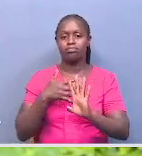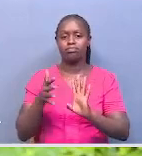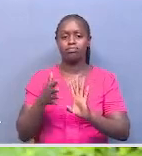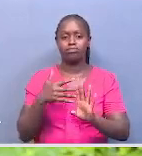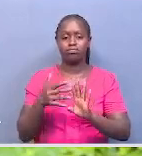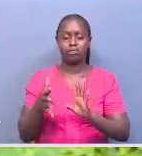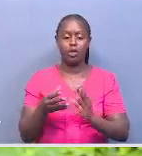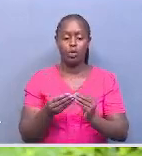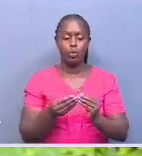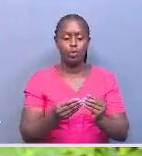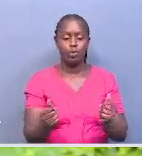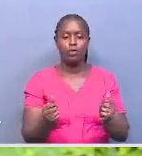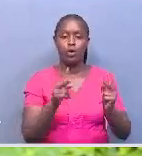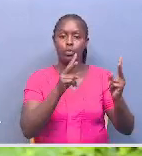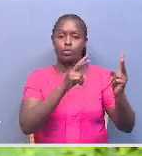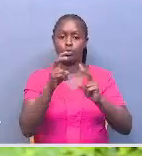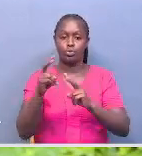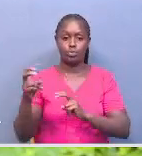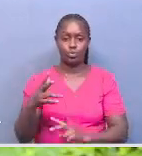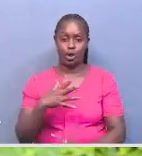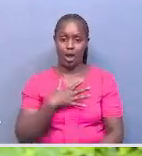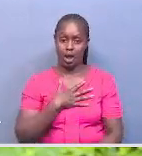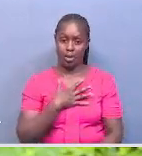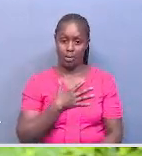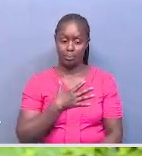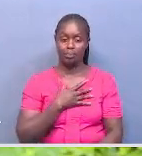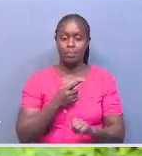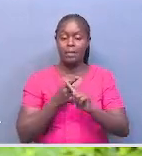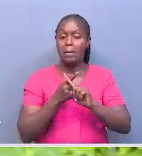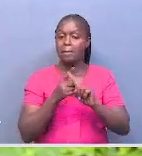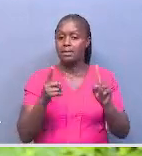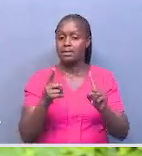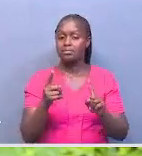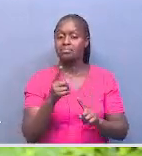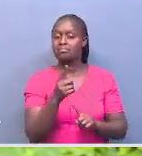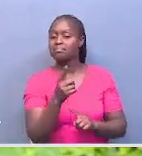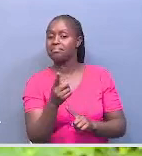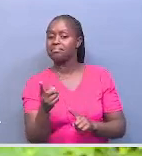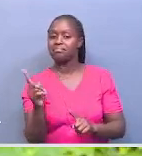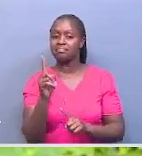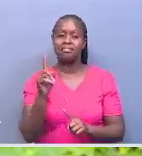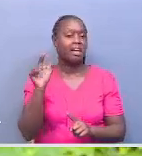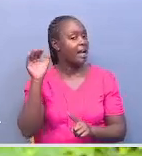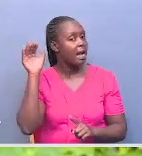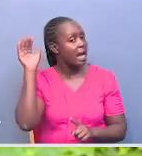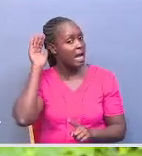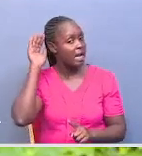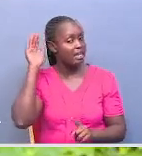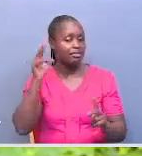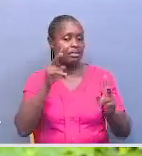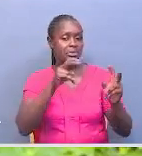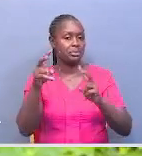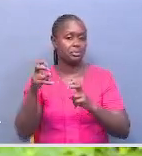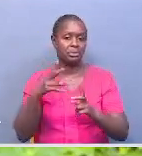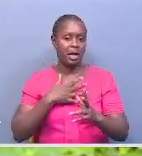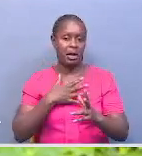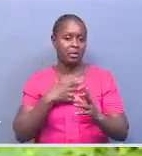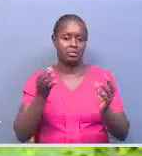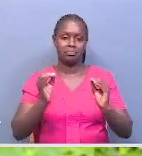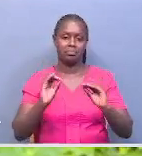that we are facing. But unfortunately, no one dealt with the issues at hand by